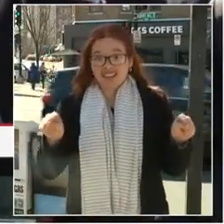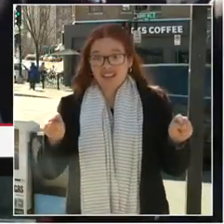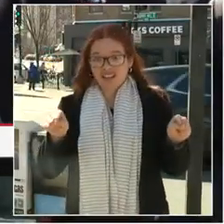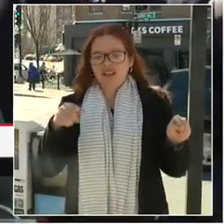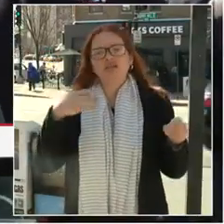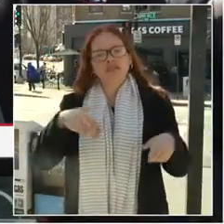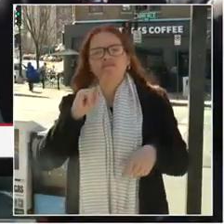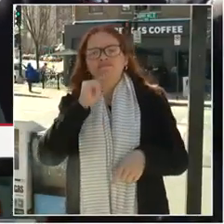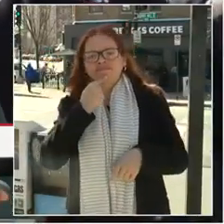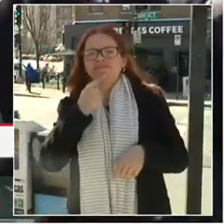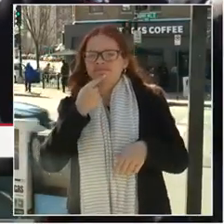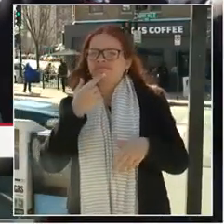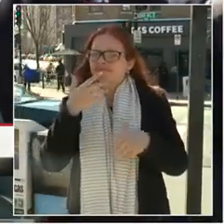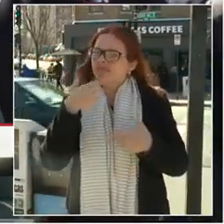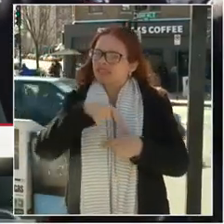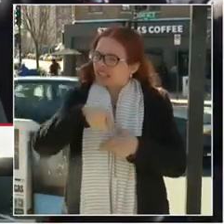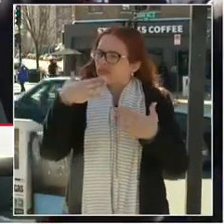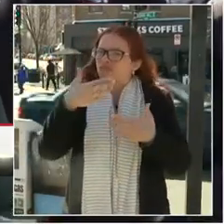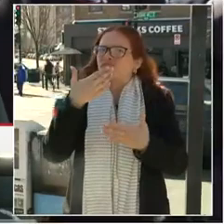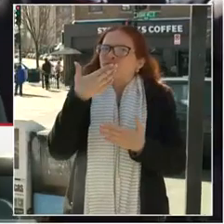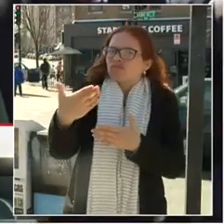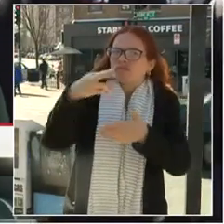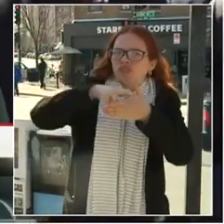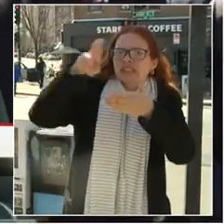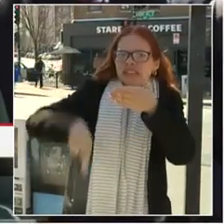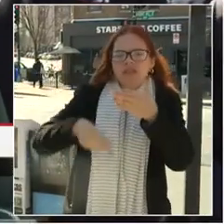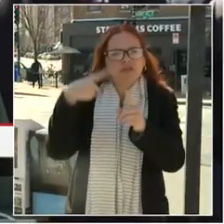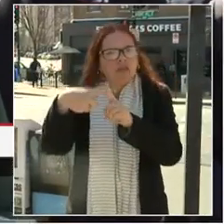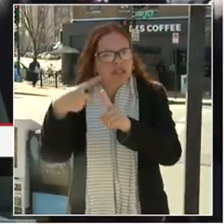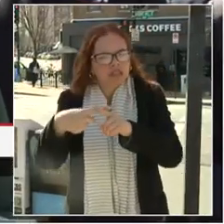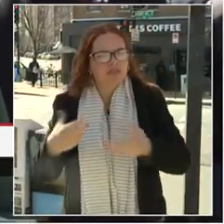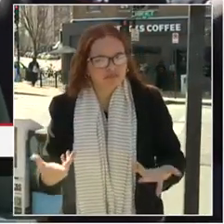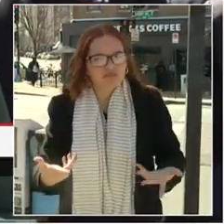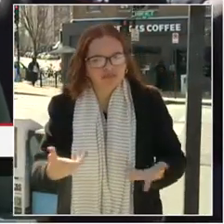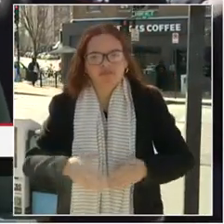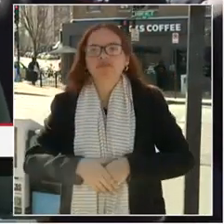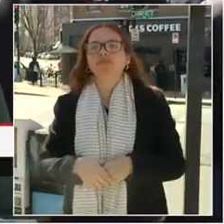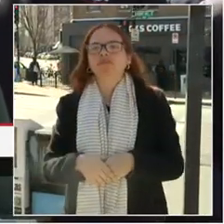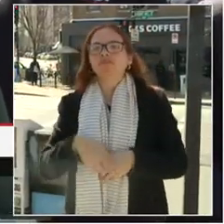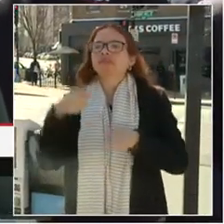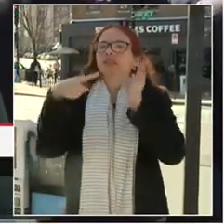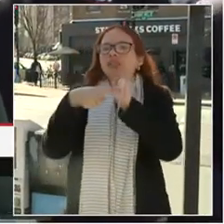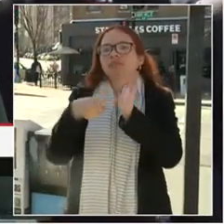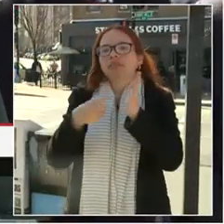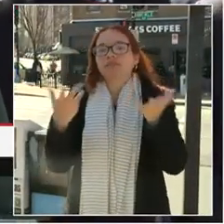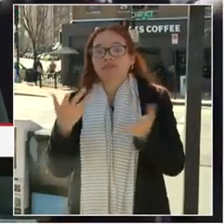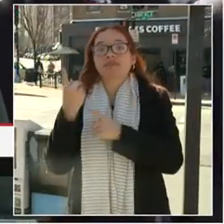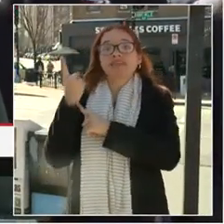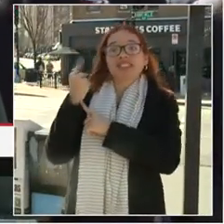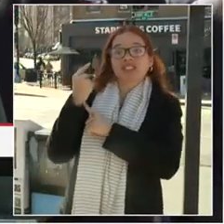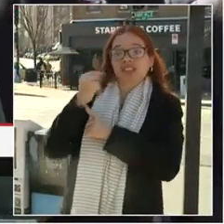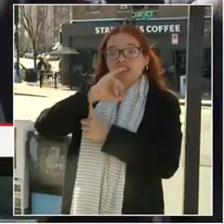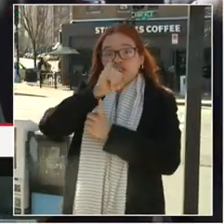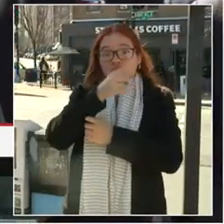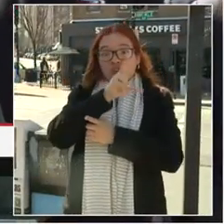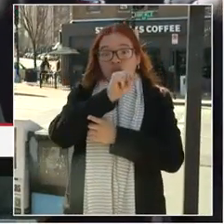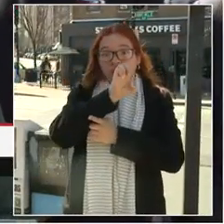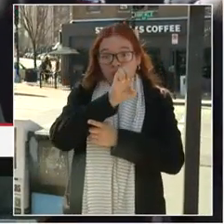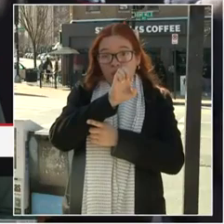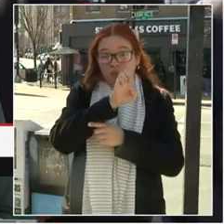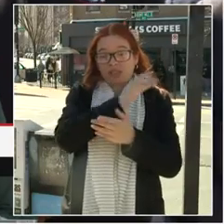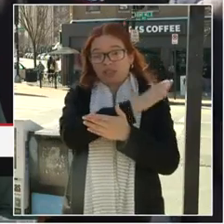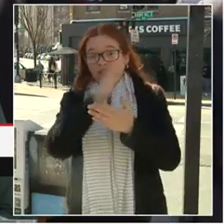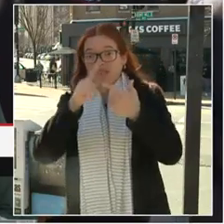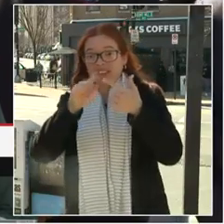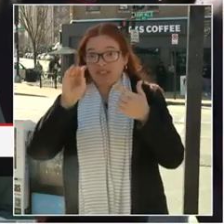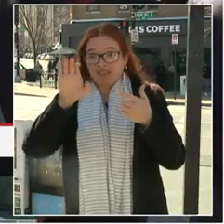positive outcomes. For example, between June and December of last year, we drove down crime in